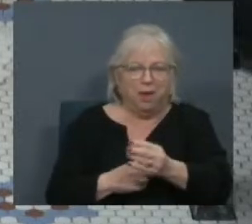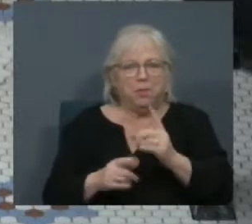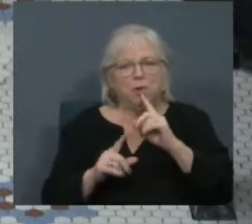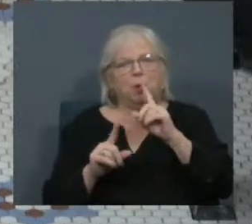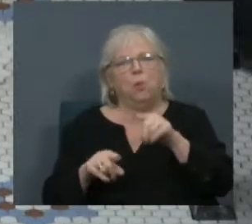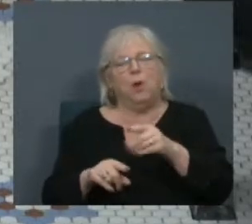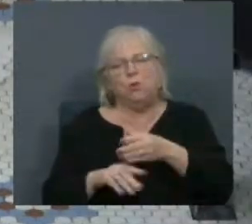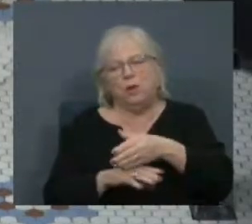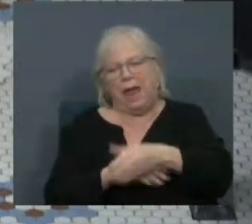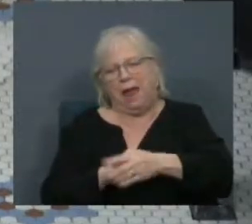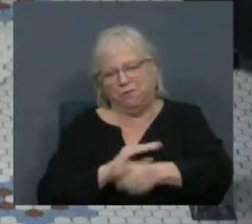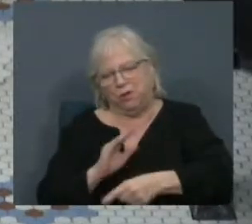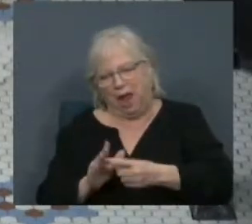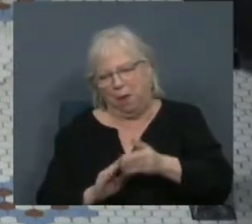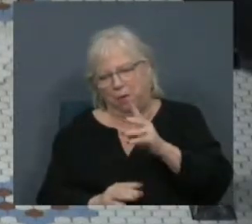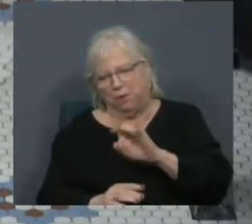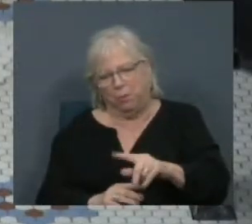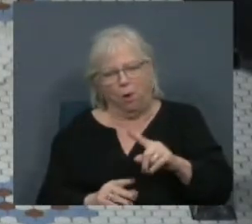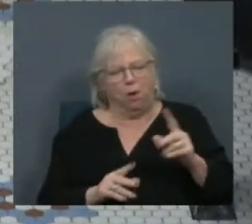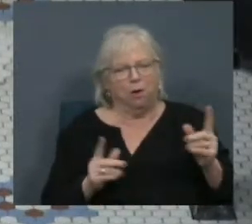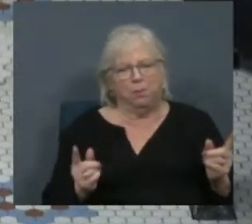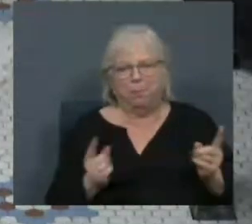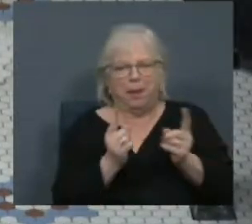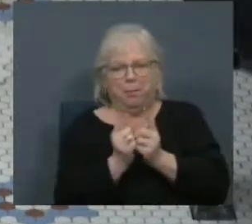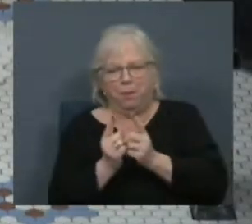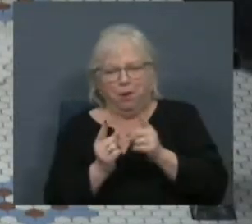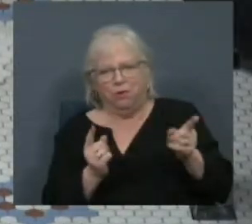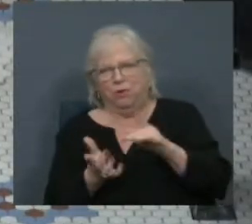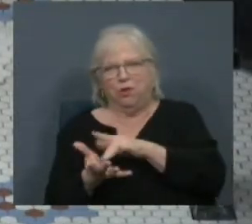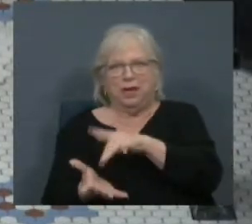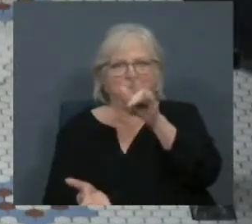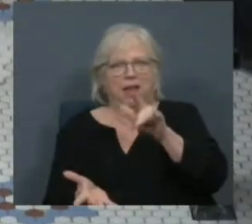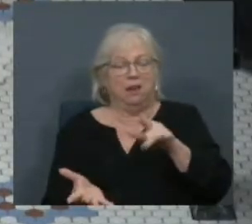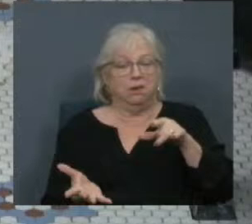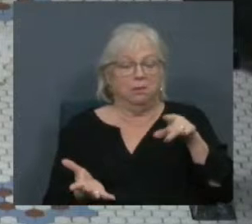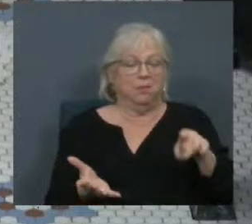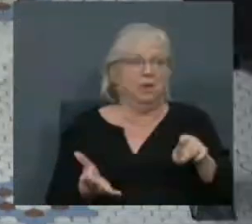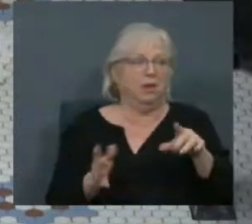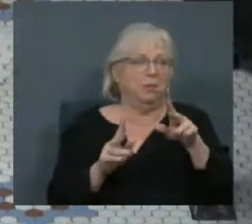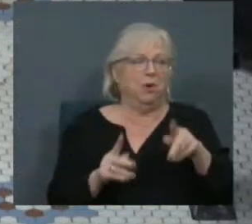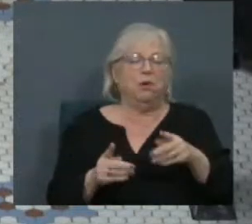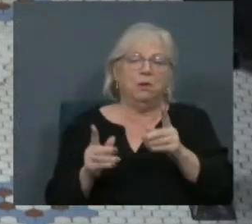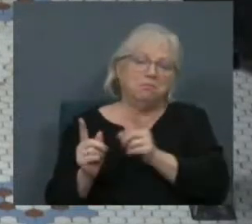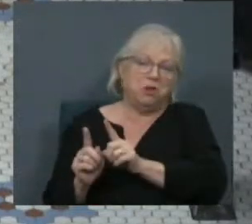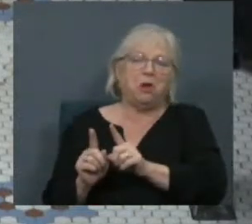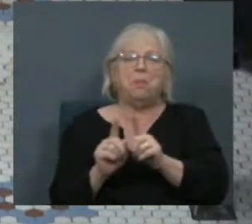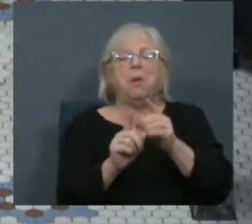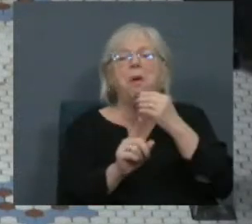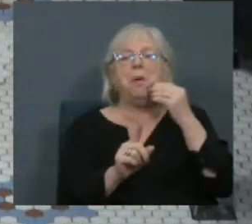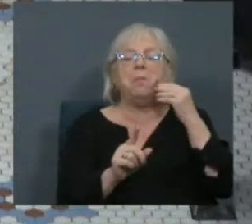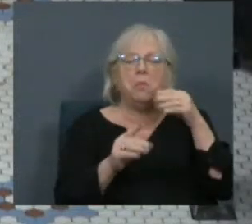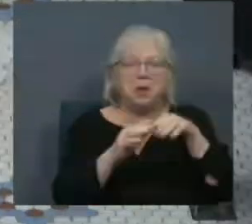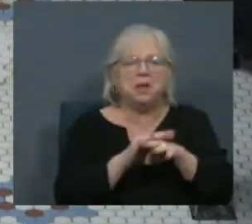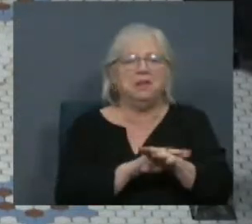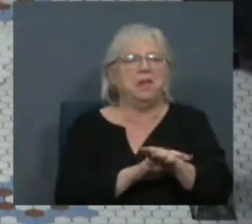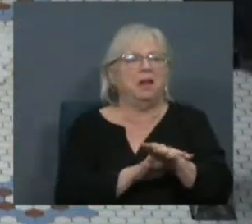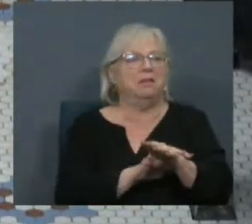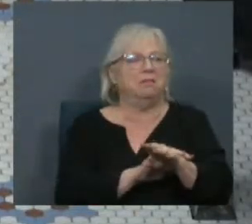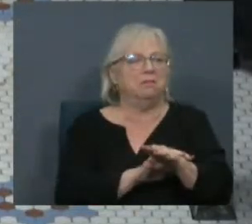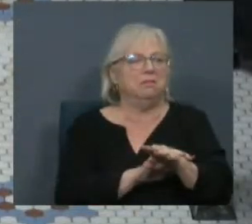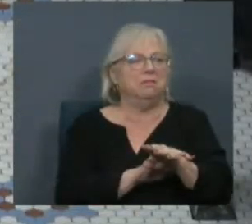after-hours bar, ran into this person who took advantage of him. This person took him home, went inside,